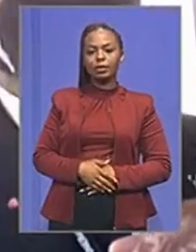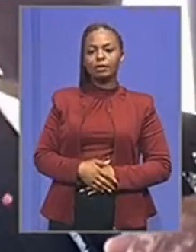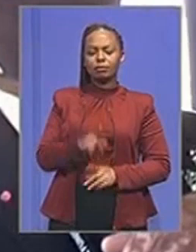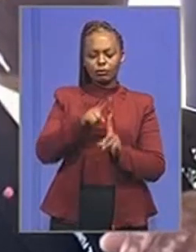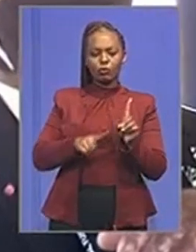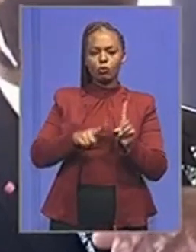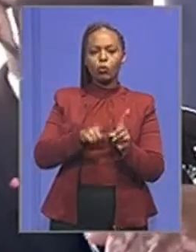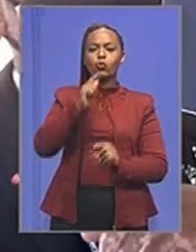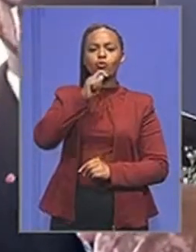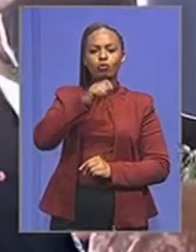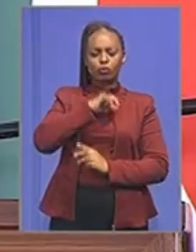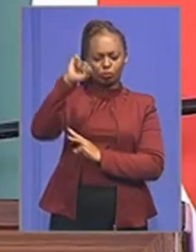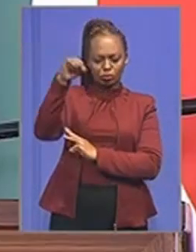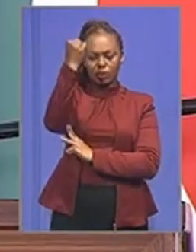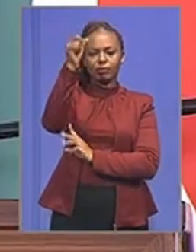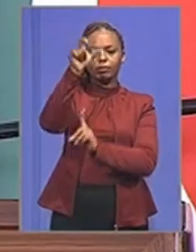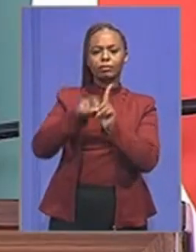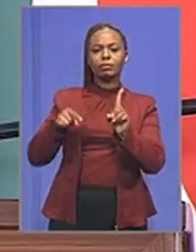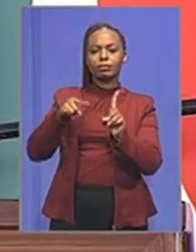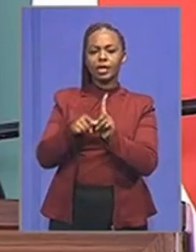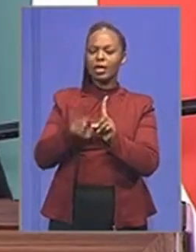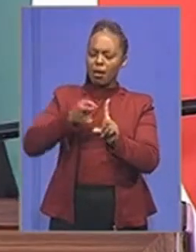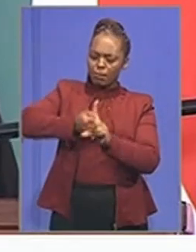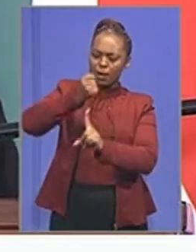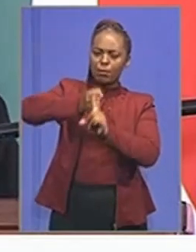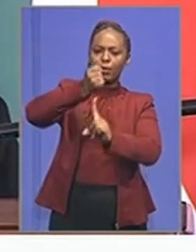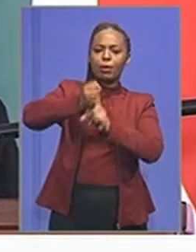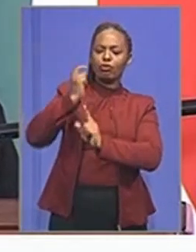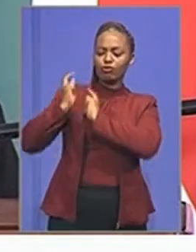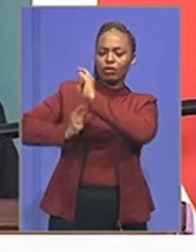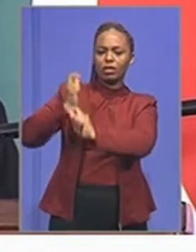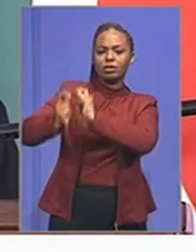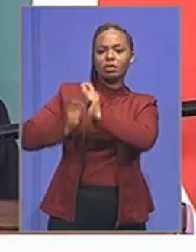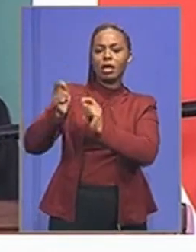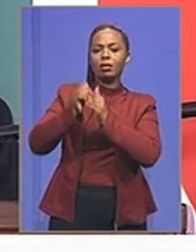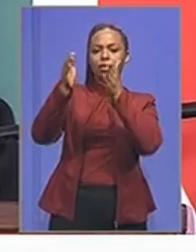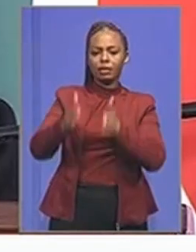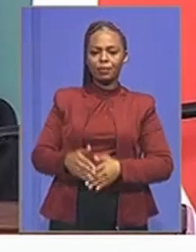gem of a traditional leader who was also a gender activist.